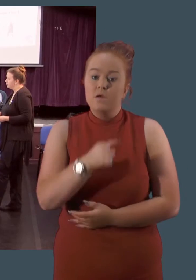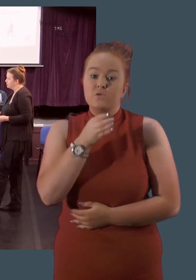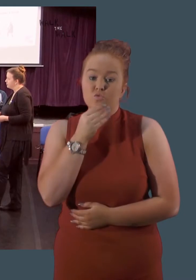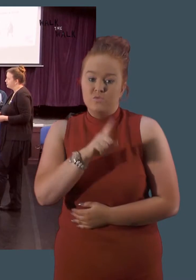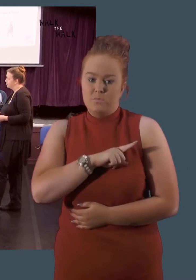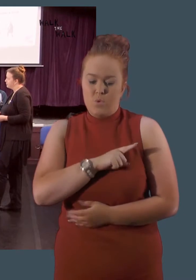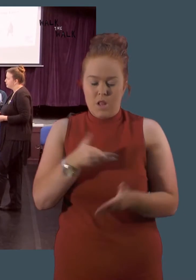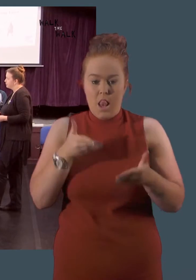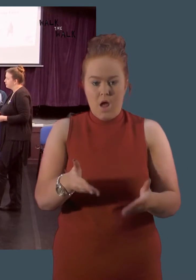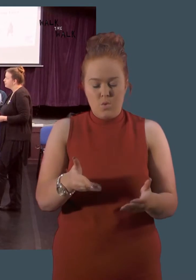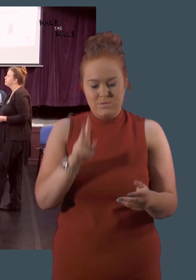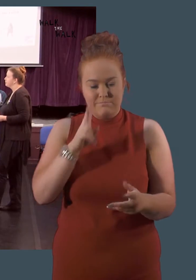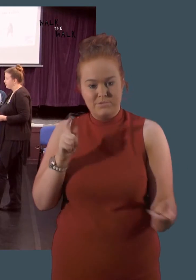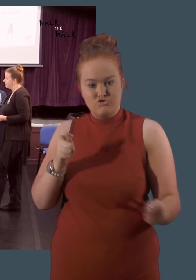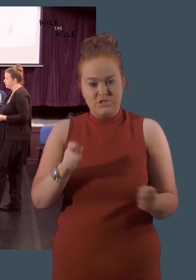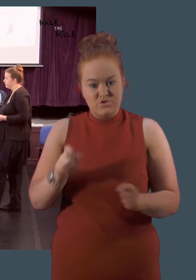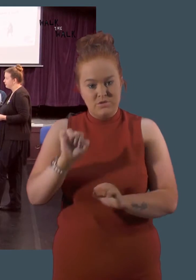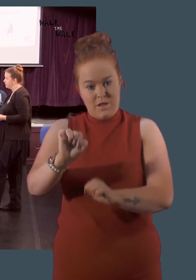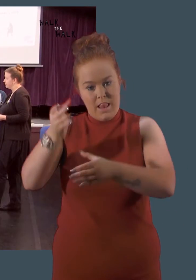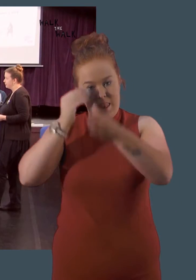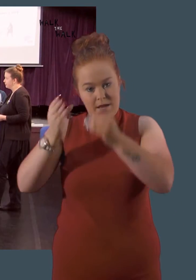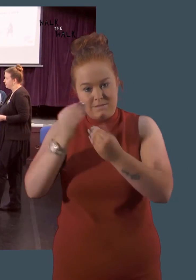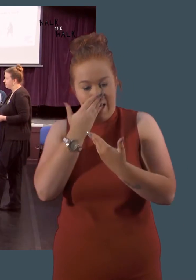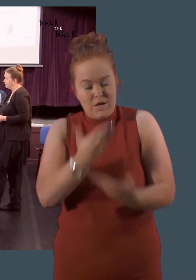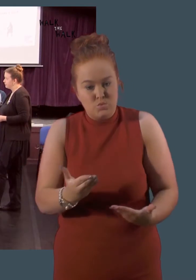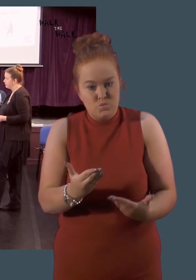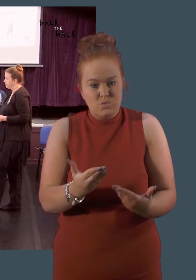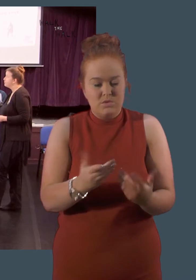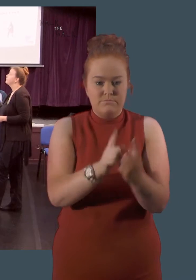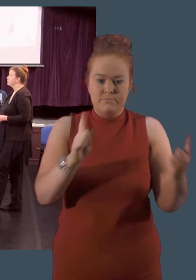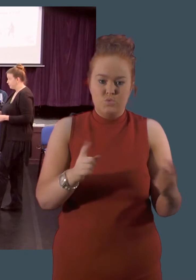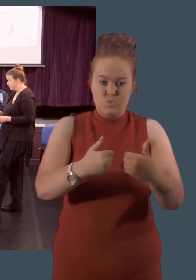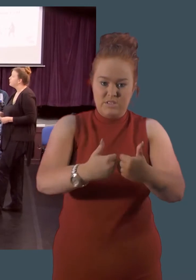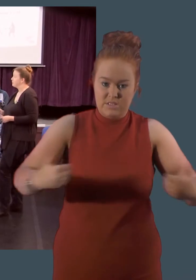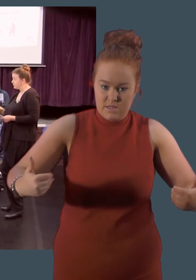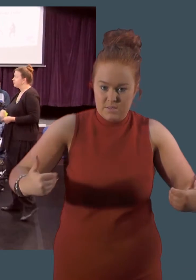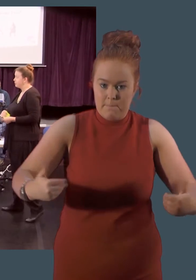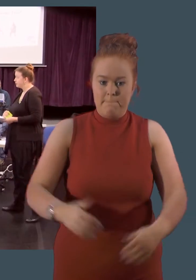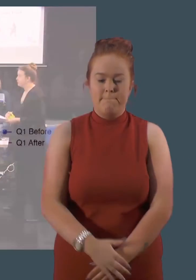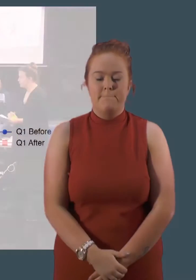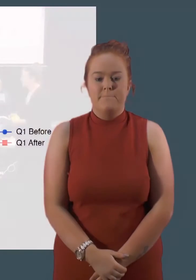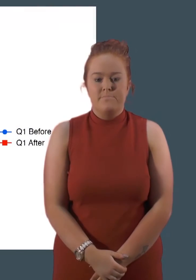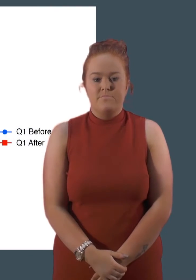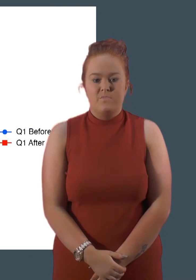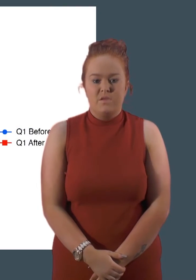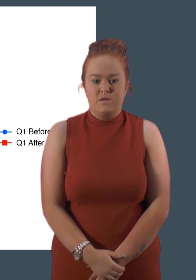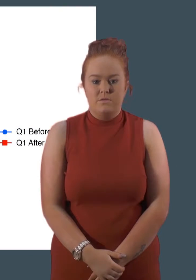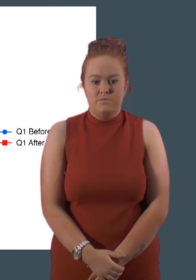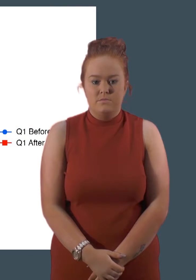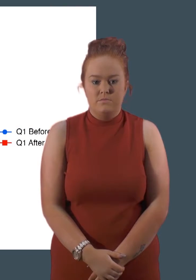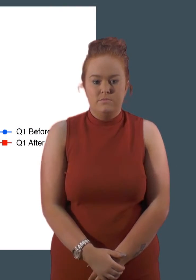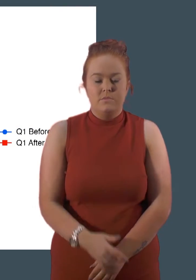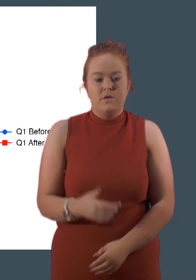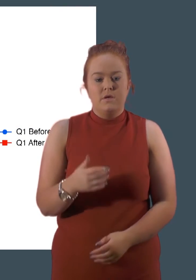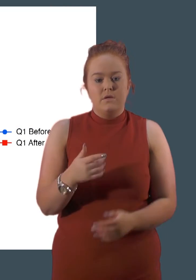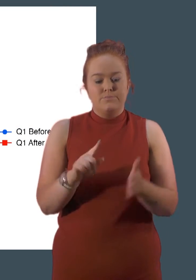We recommend that you go through the Vote with Your Feet activity again after you've read all the way through Walk the Walk. This is useful because it will let you see any